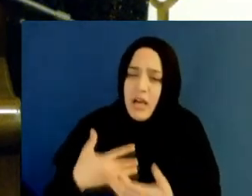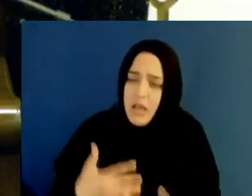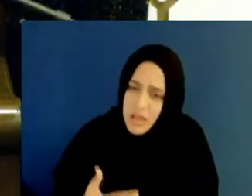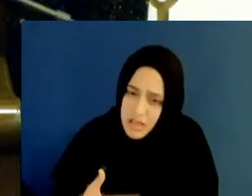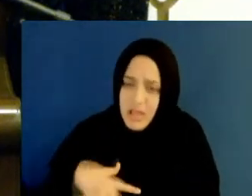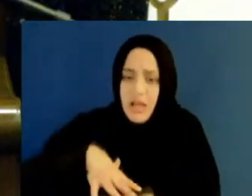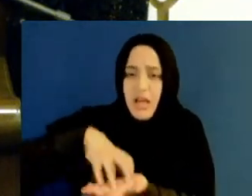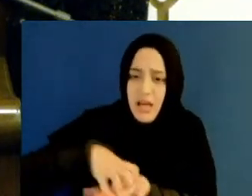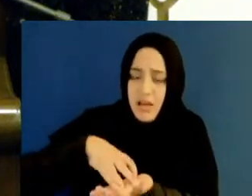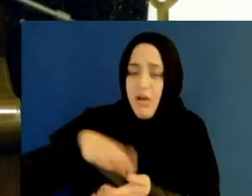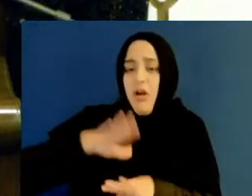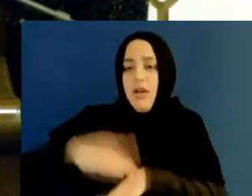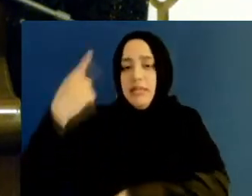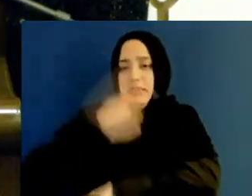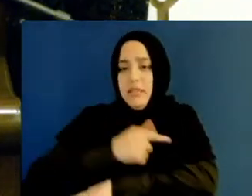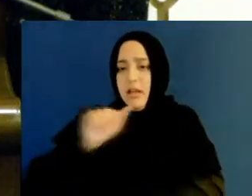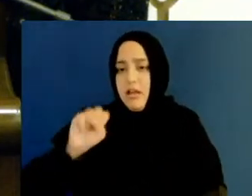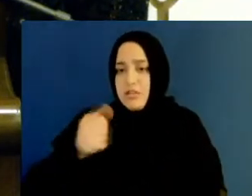Sham.